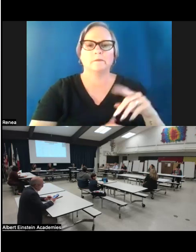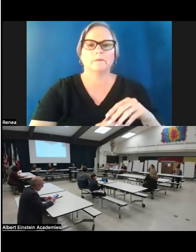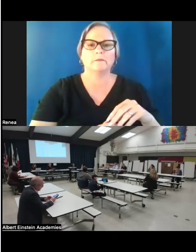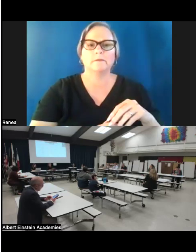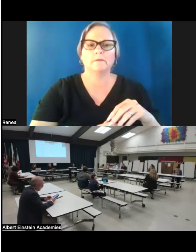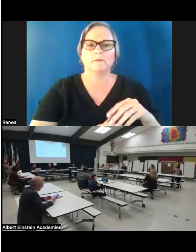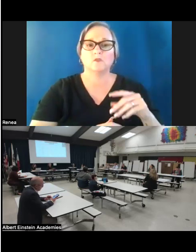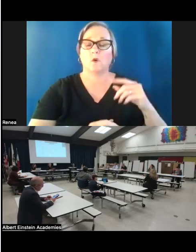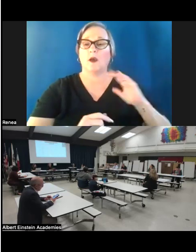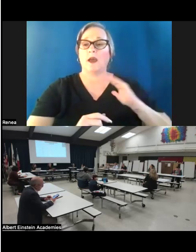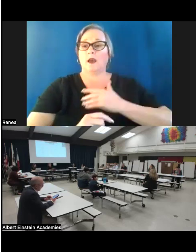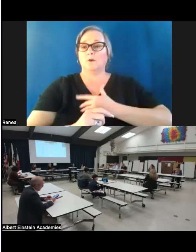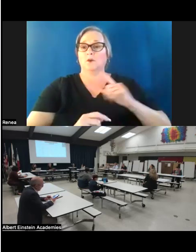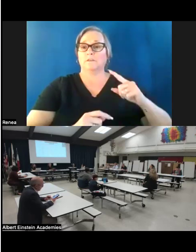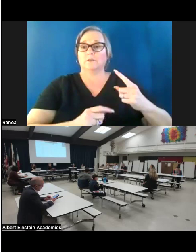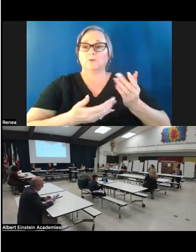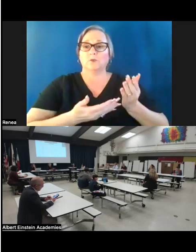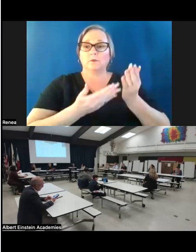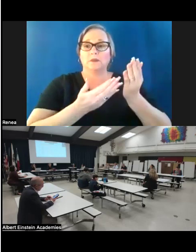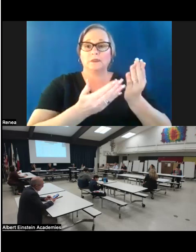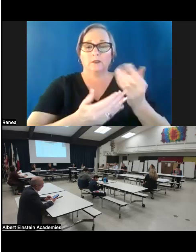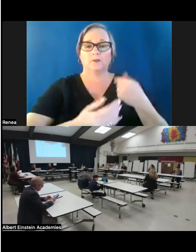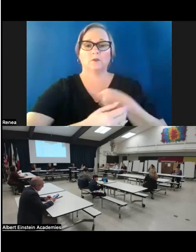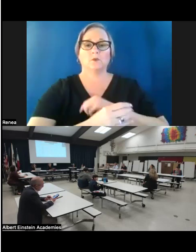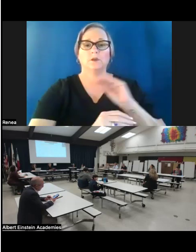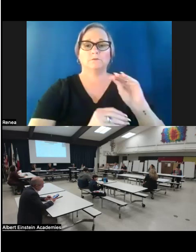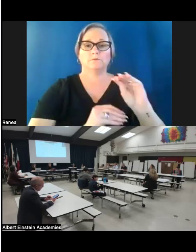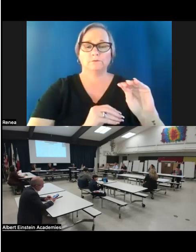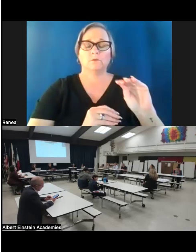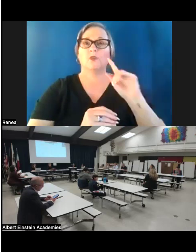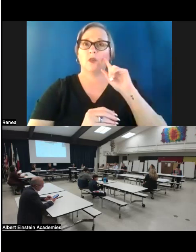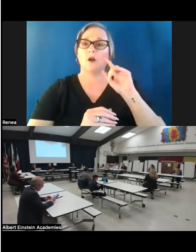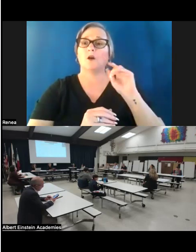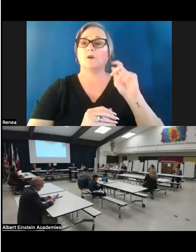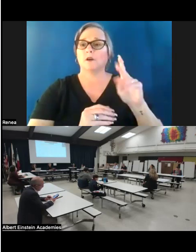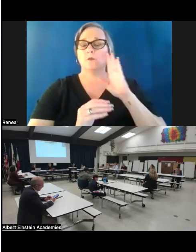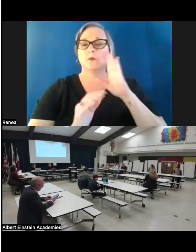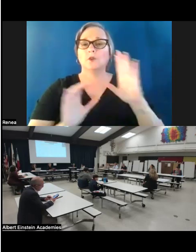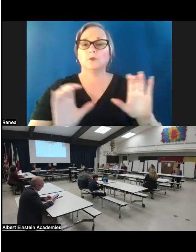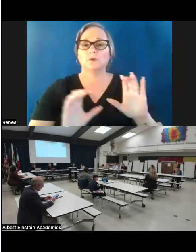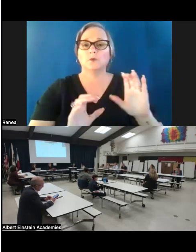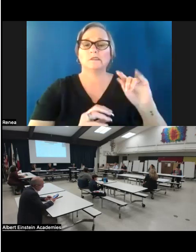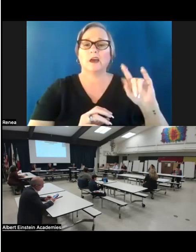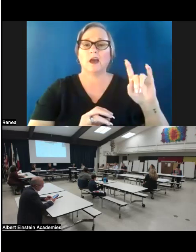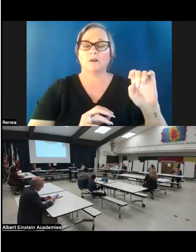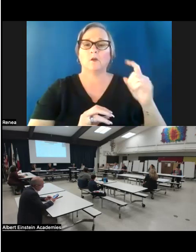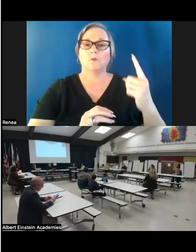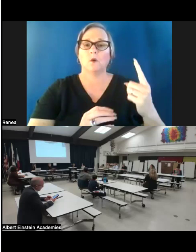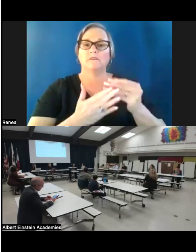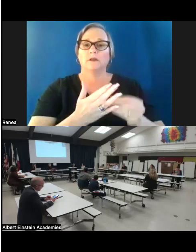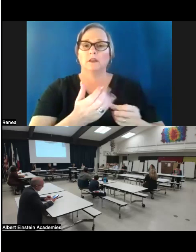recommendation, and we said, okay, we would do a Title I funded program evaluation